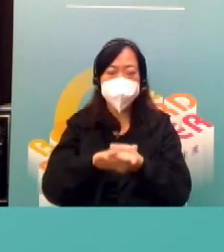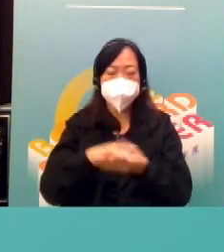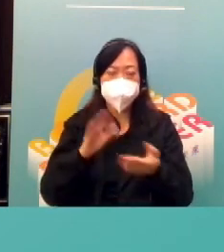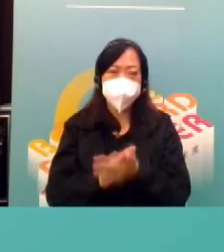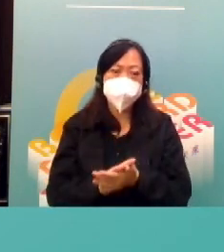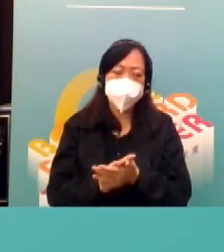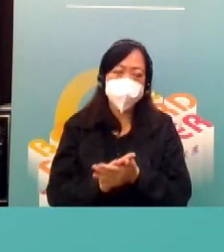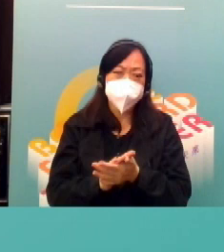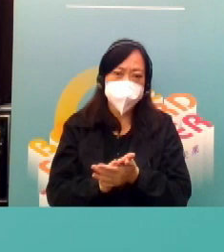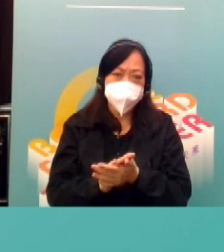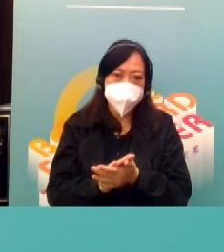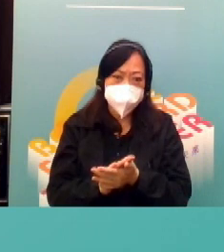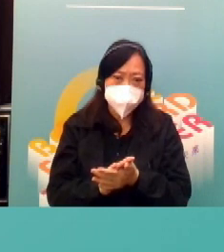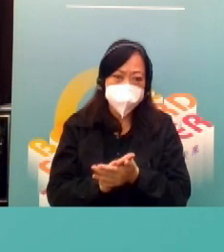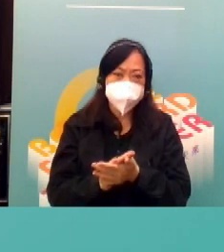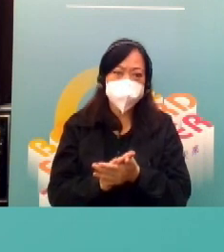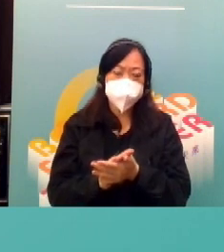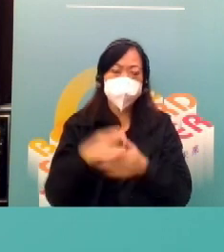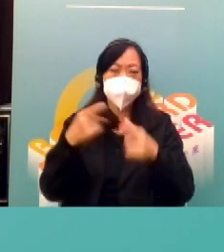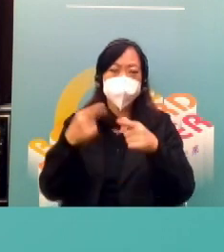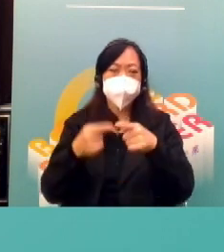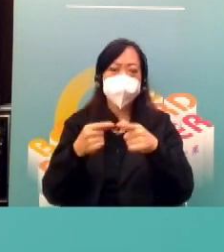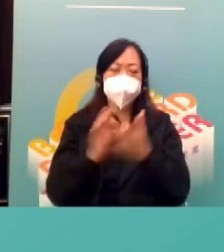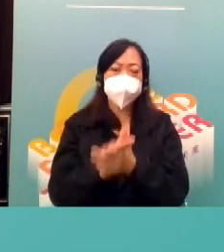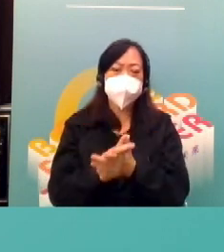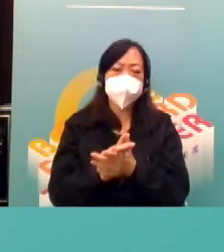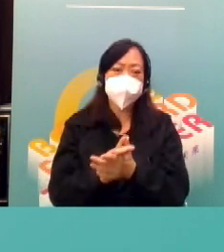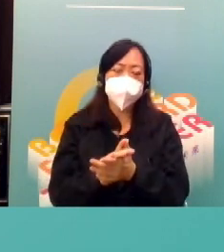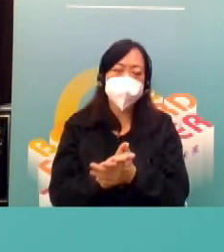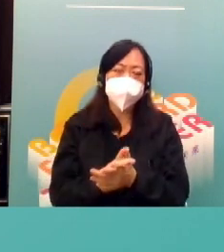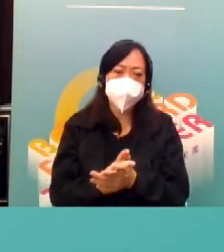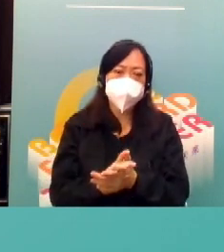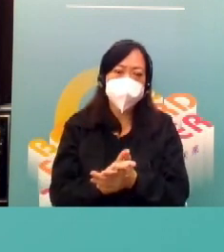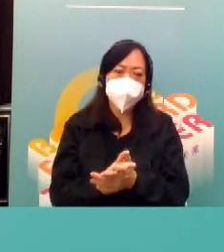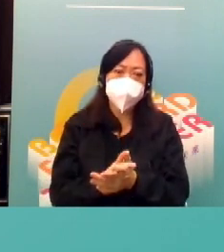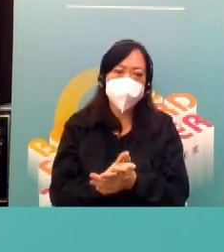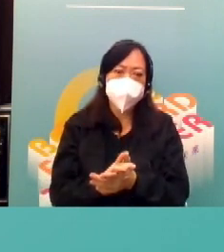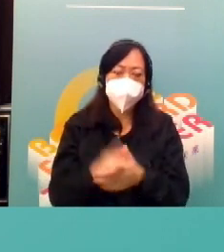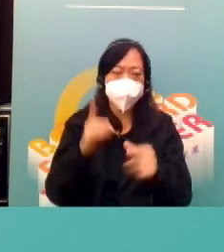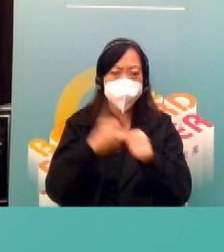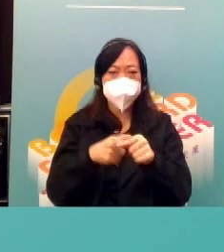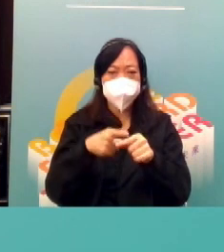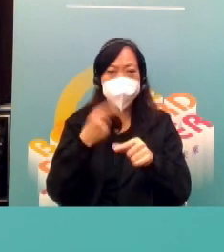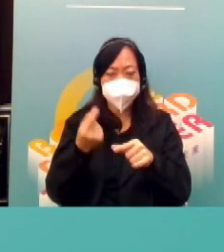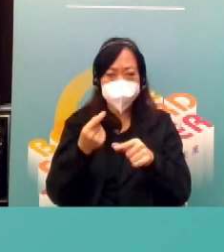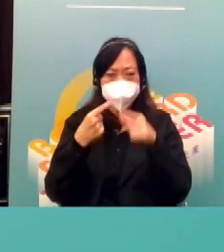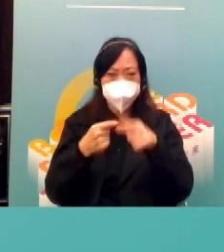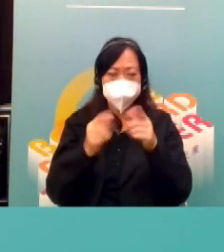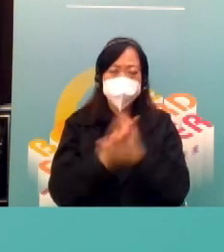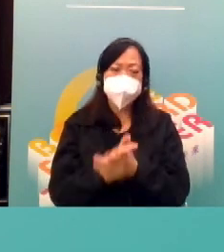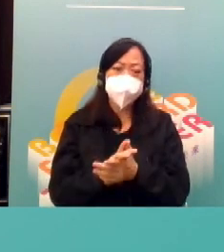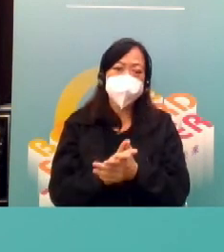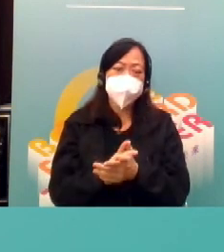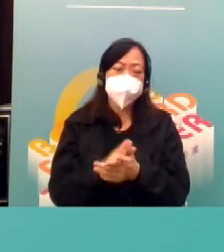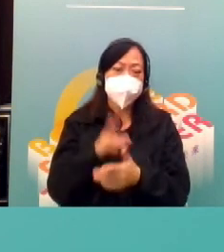better bring SMEs on that journey with us. And to give an example, in Cambodia, we invested in a startup called She Investments that provides